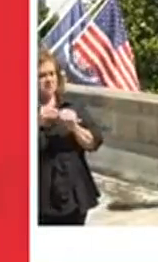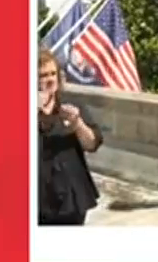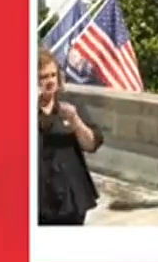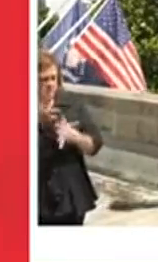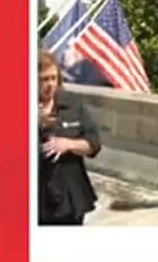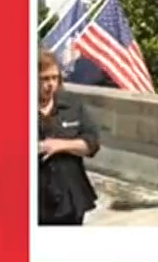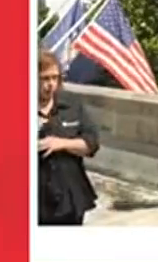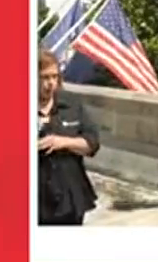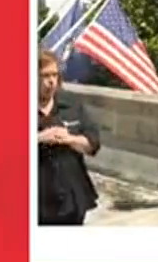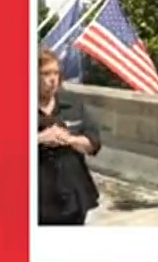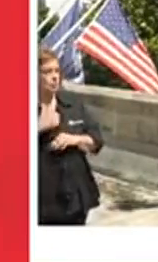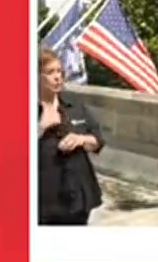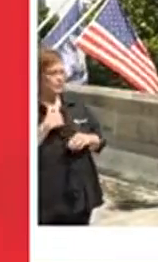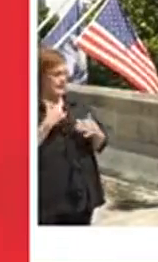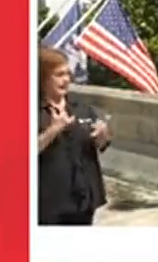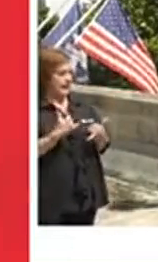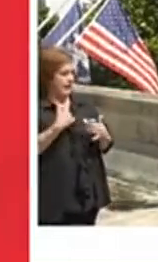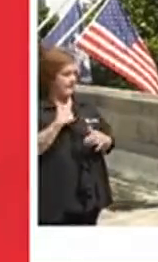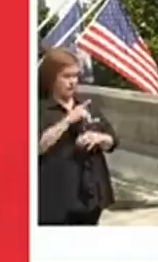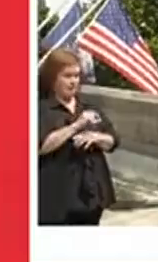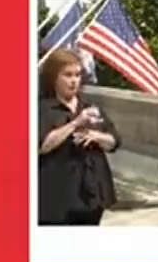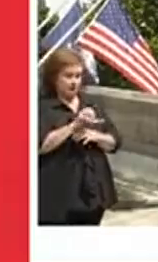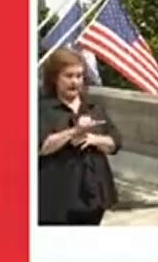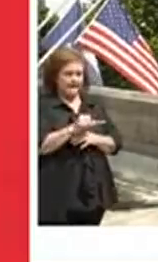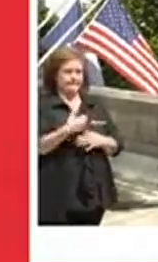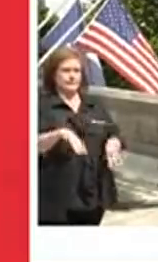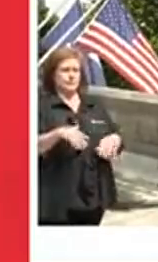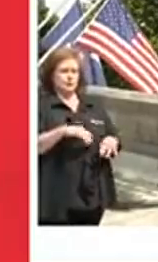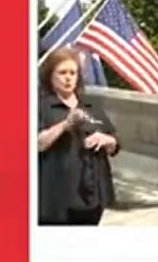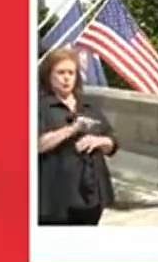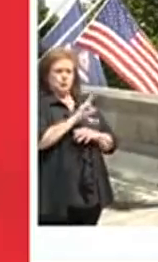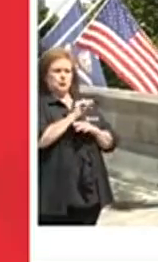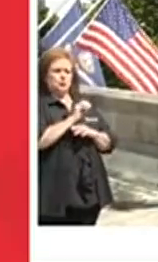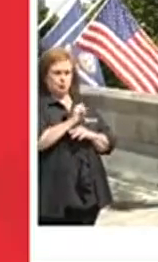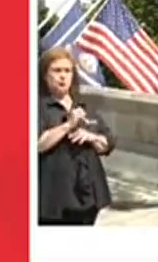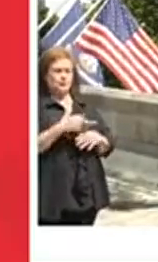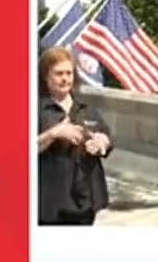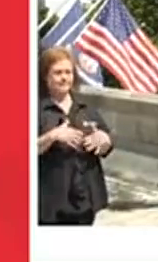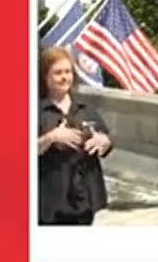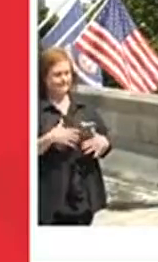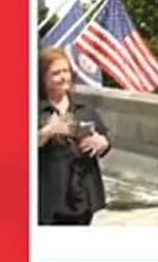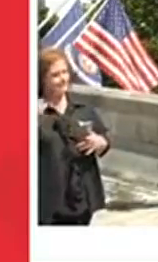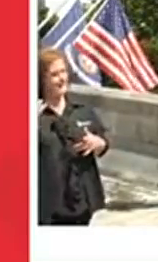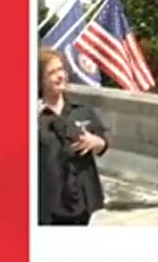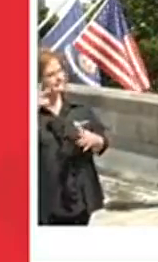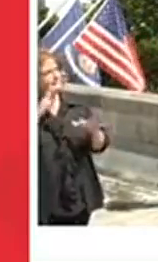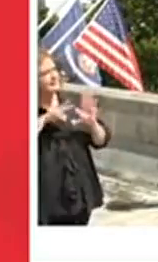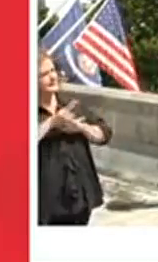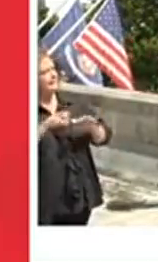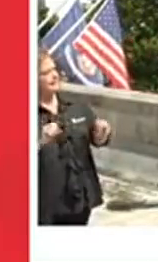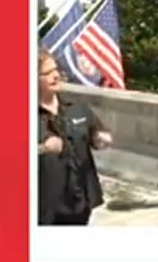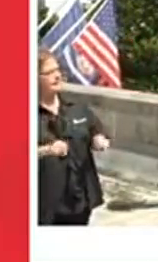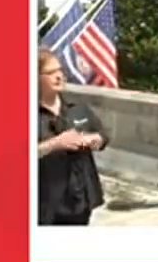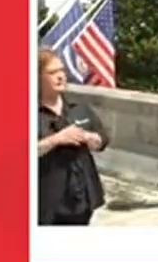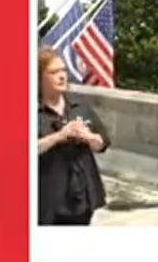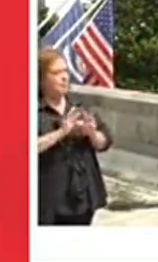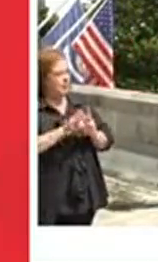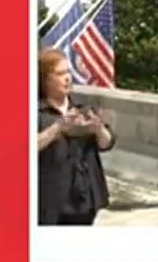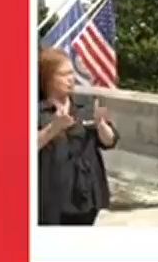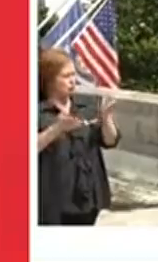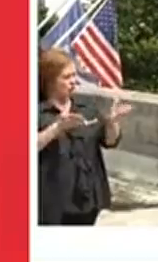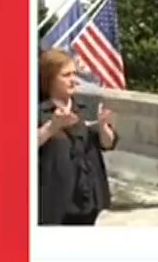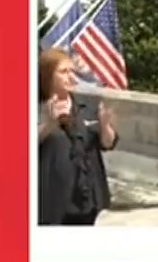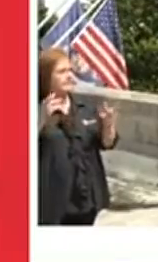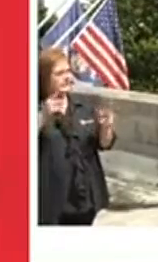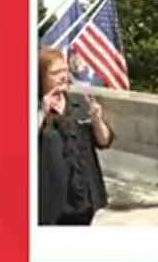That we're facing a tropical storm early in the season is an indication of what's to come, and it's been predicted. The National Weather Service is continuing to